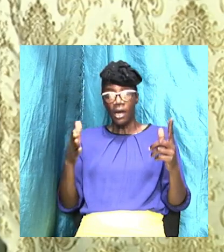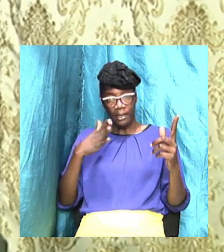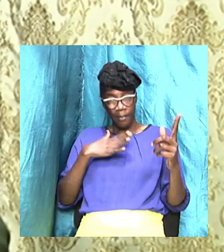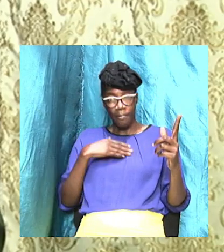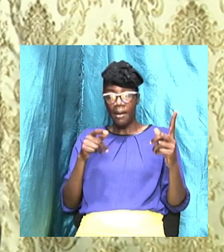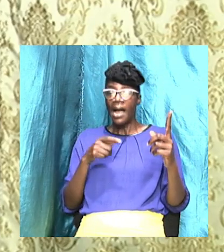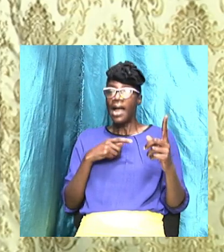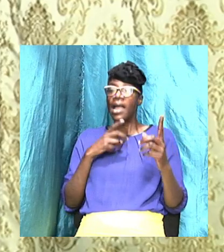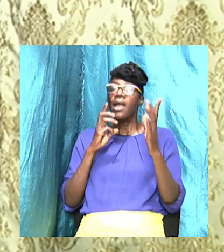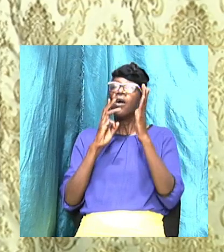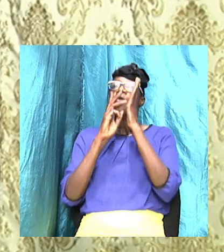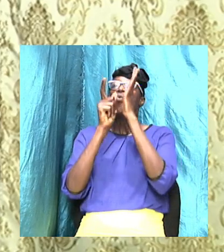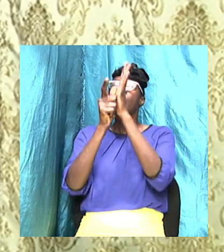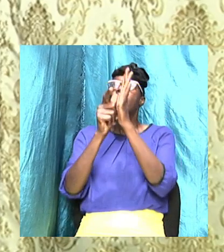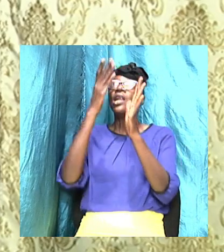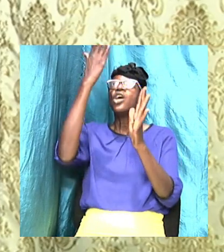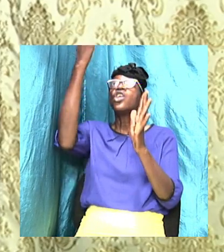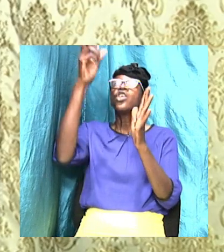Thy will be